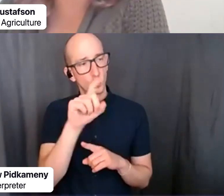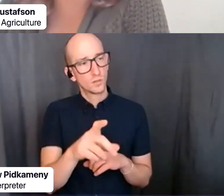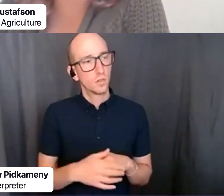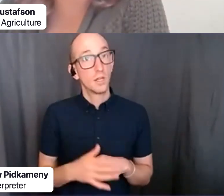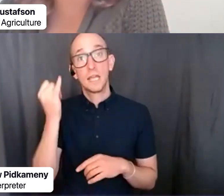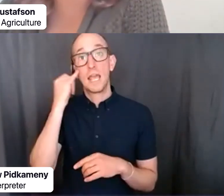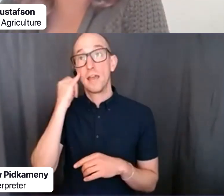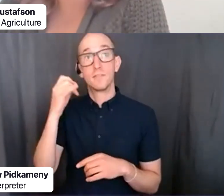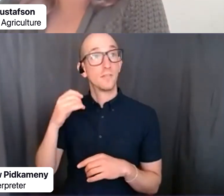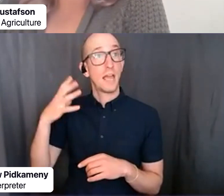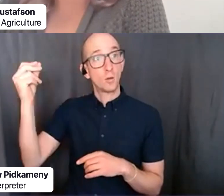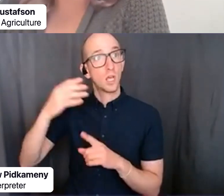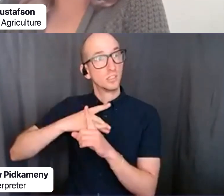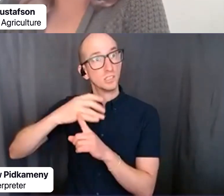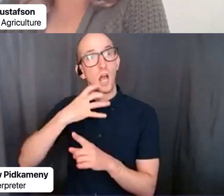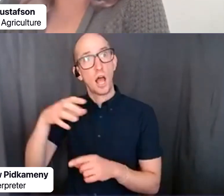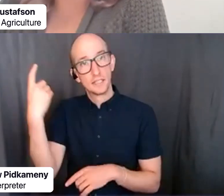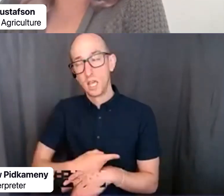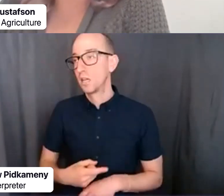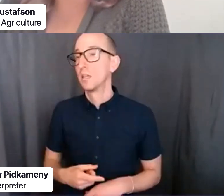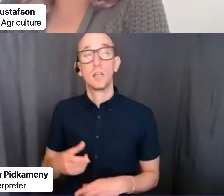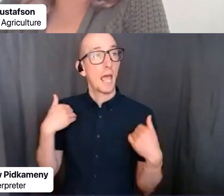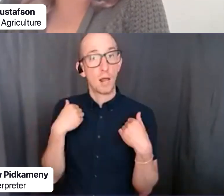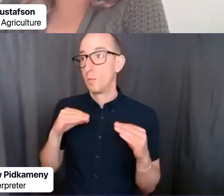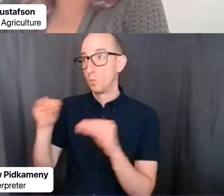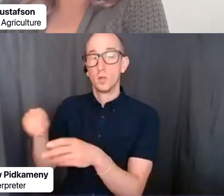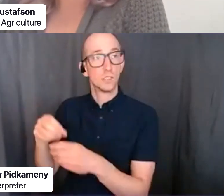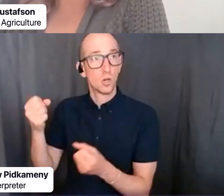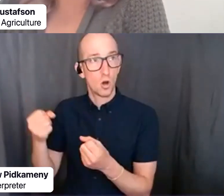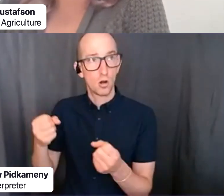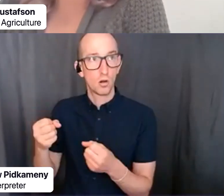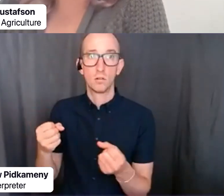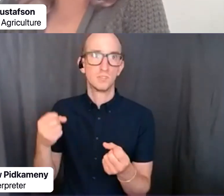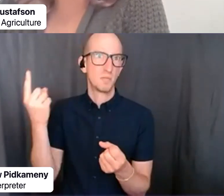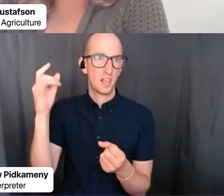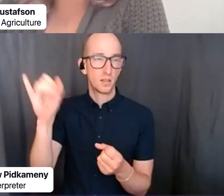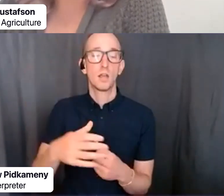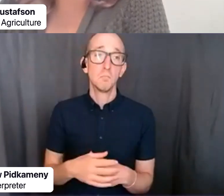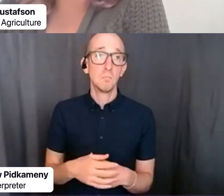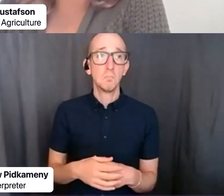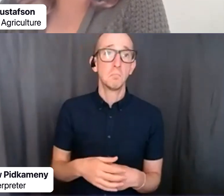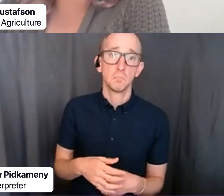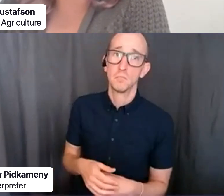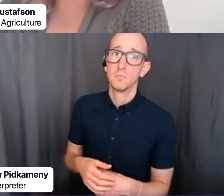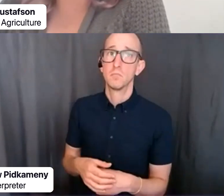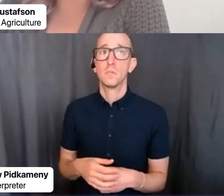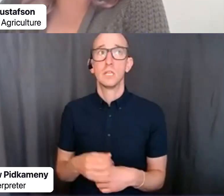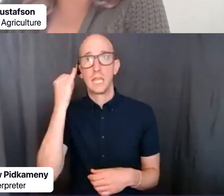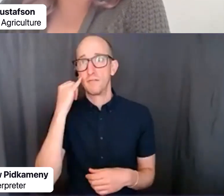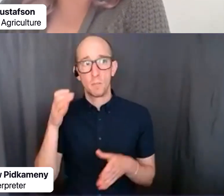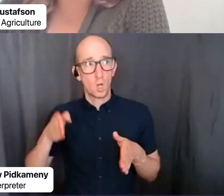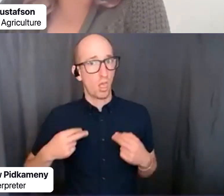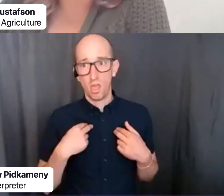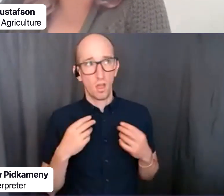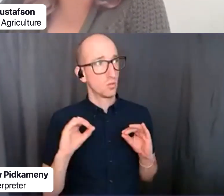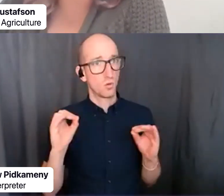or a situation like that. I think it would be valid if they have nowhere to put the animal. They might have to leave